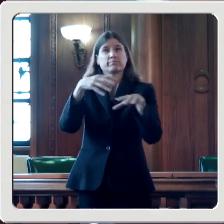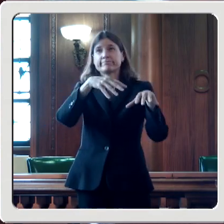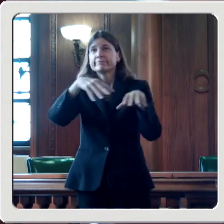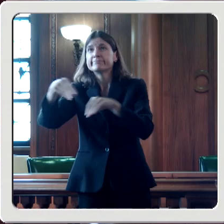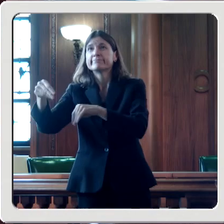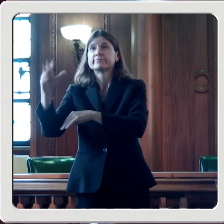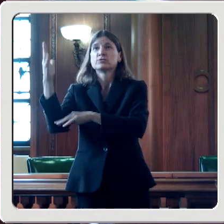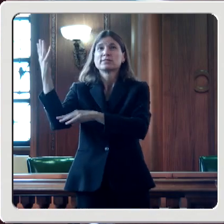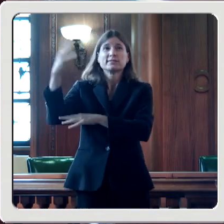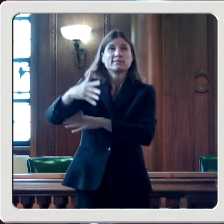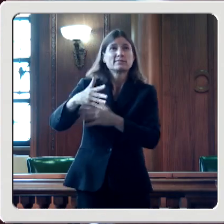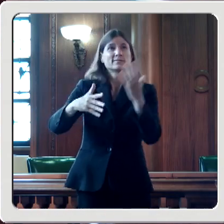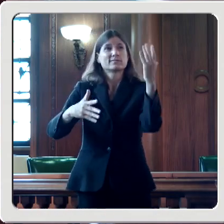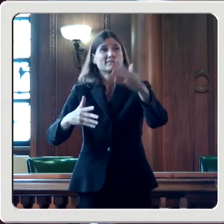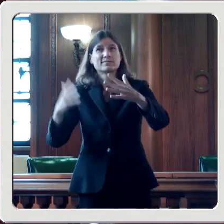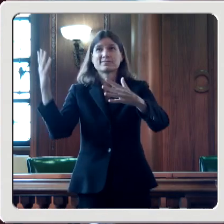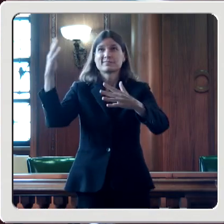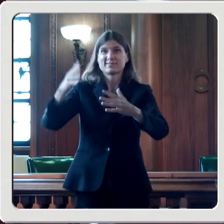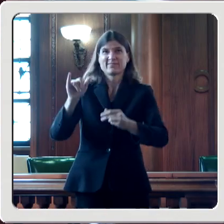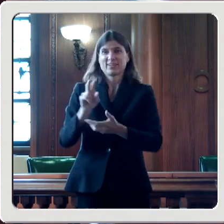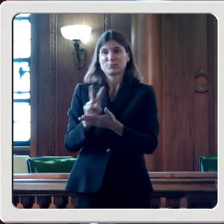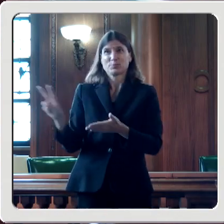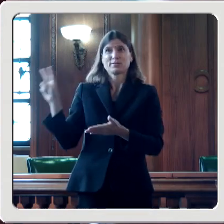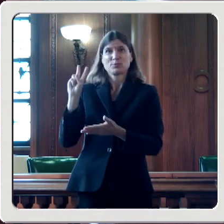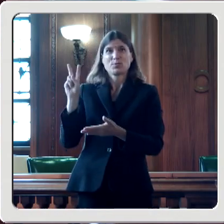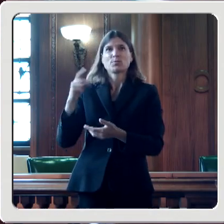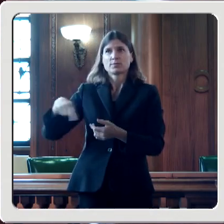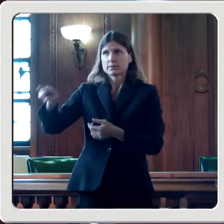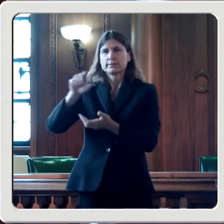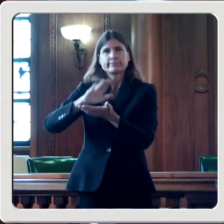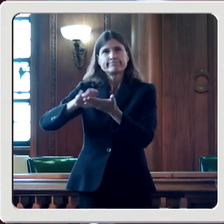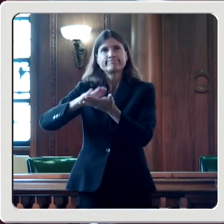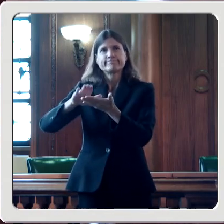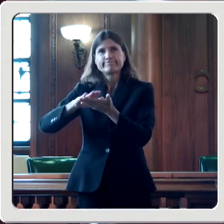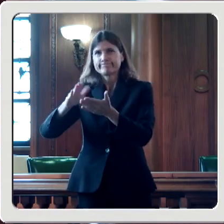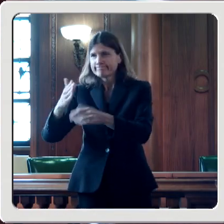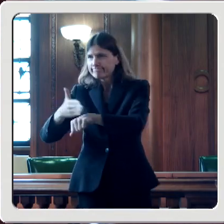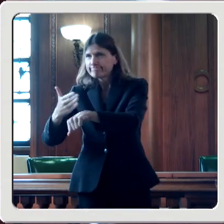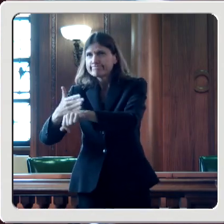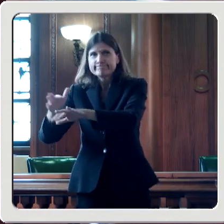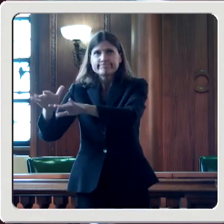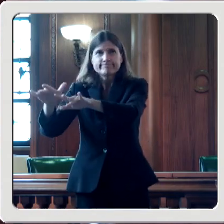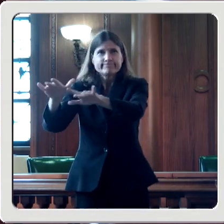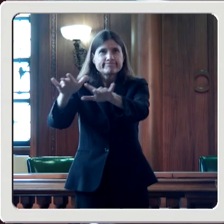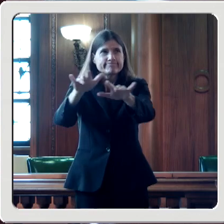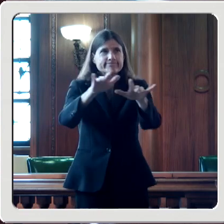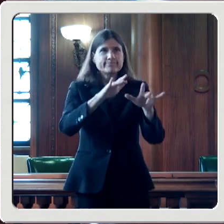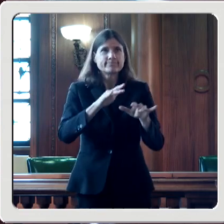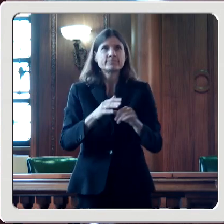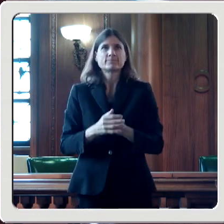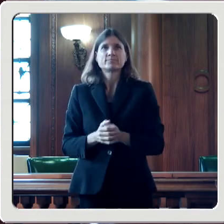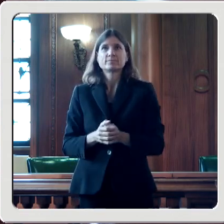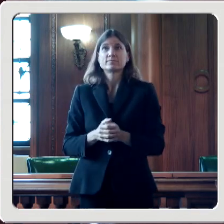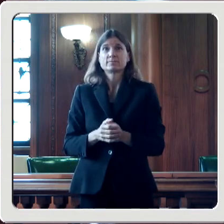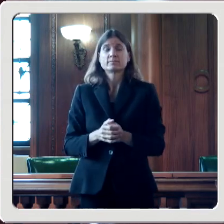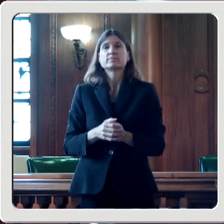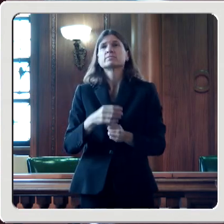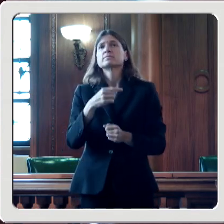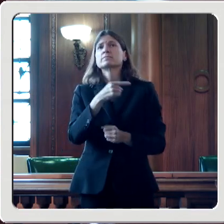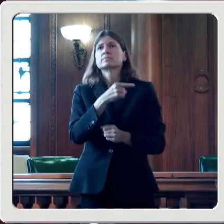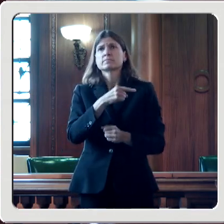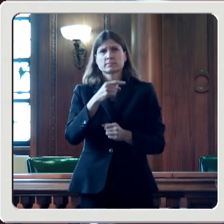opening following, Pat can get into that, following the COVID-19 type restrictions for hockey practice. Pat is